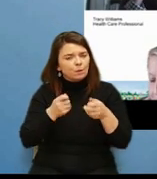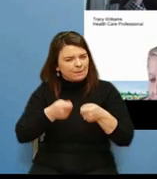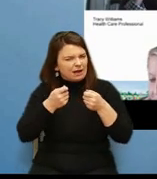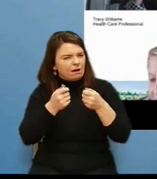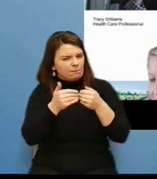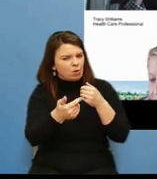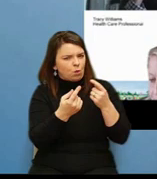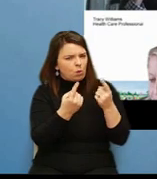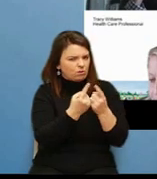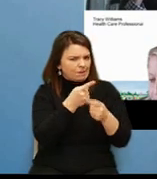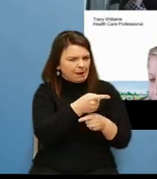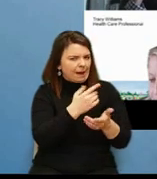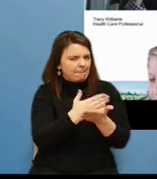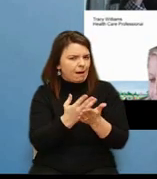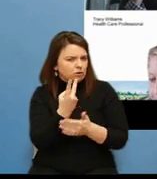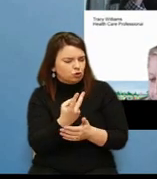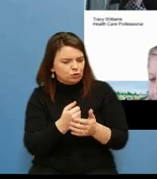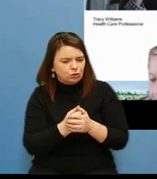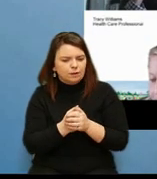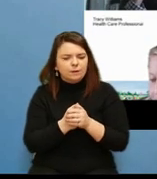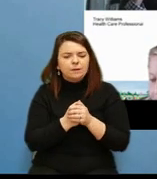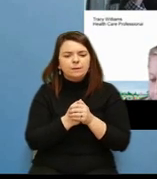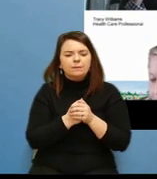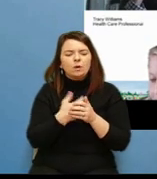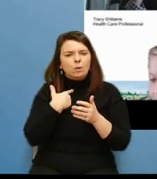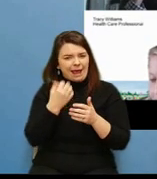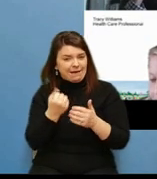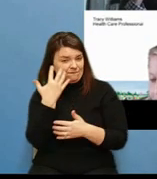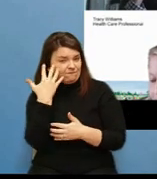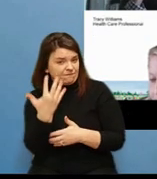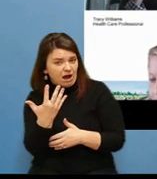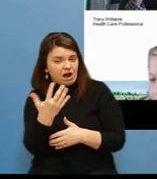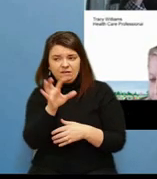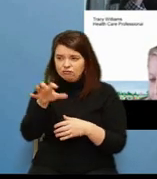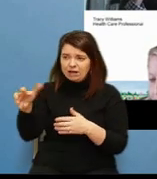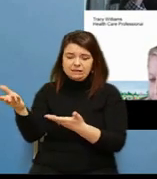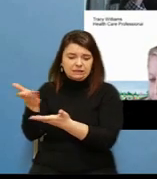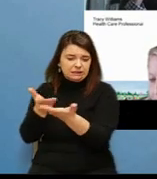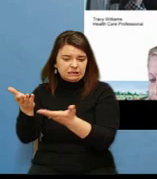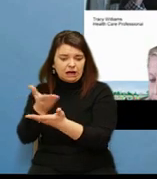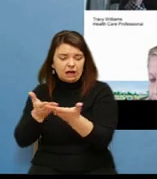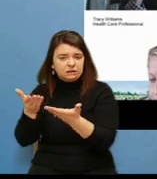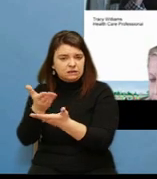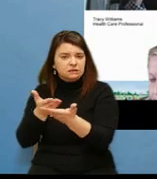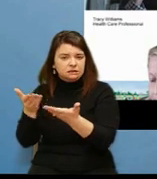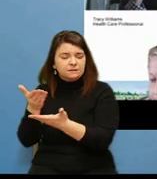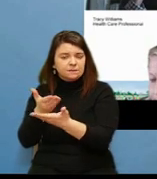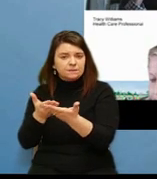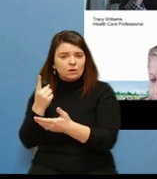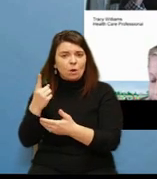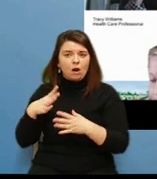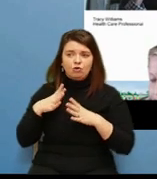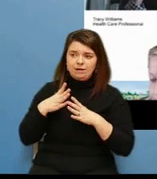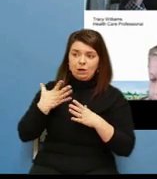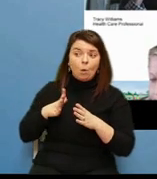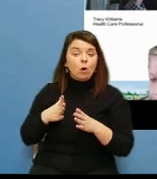agreed. So that's fantastic news. We'll pick up more about that later in part 2. Spirometry, we had 5 practices